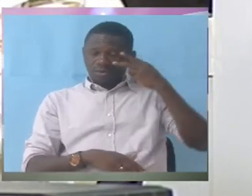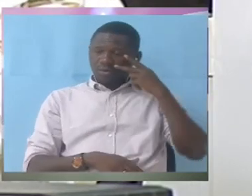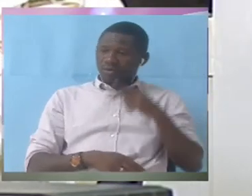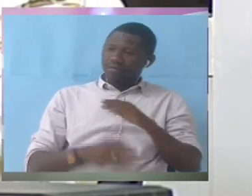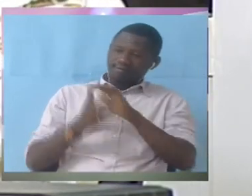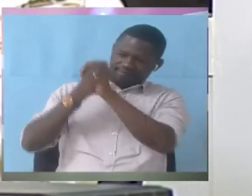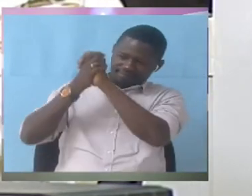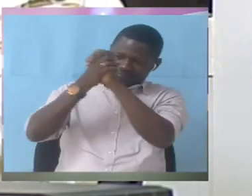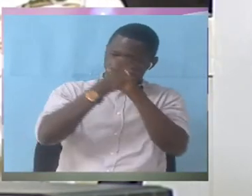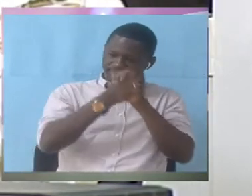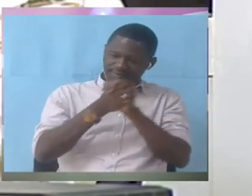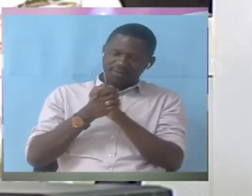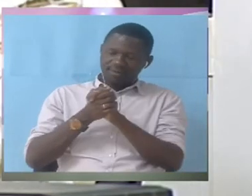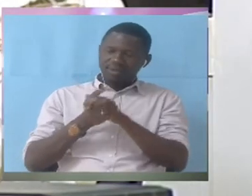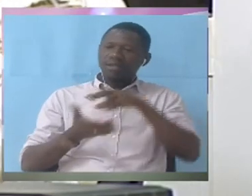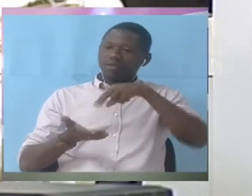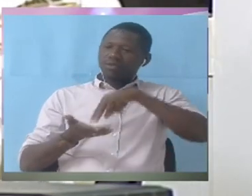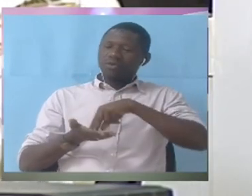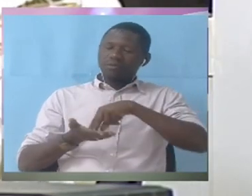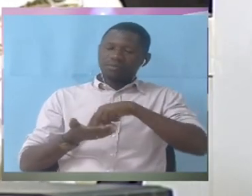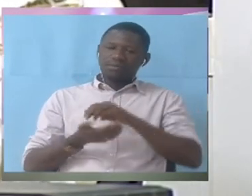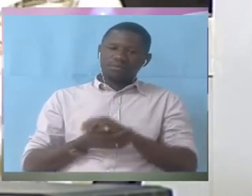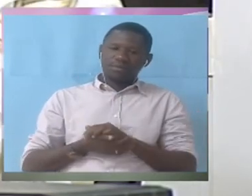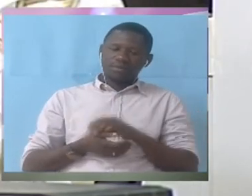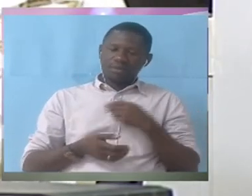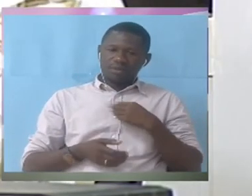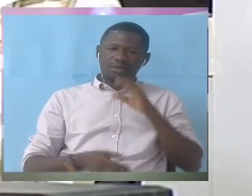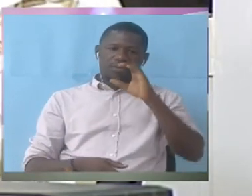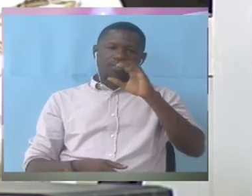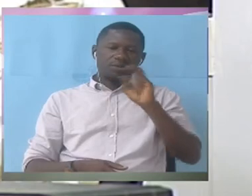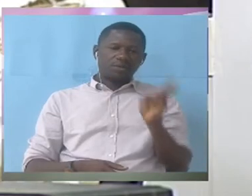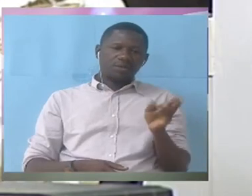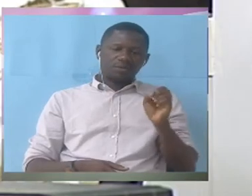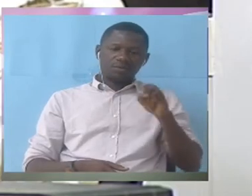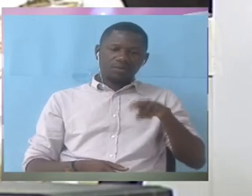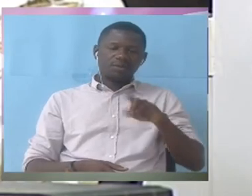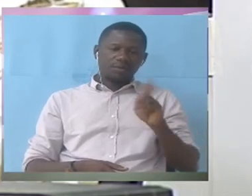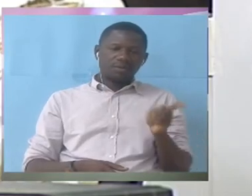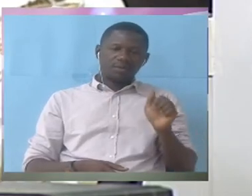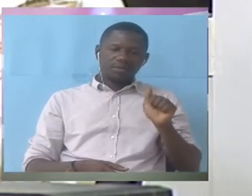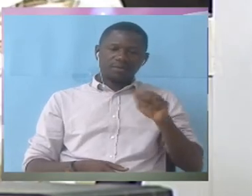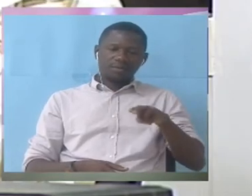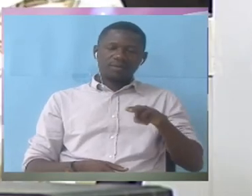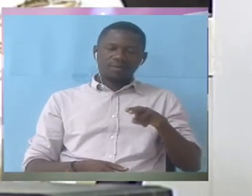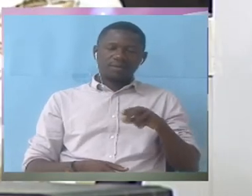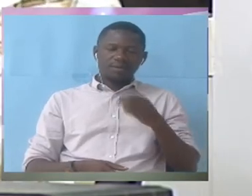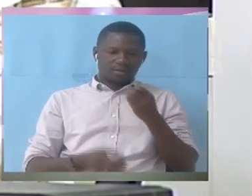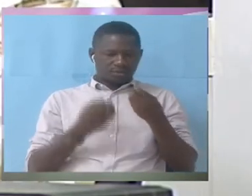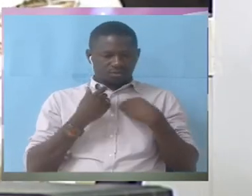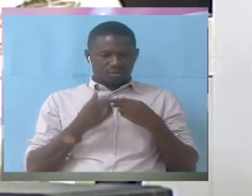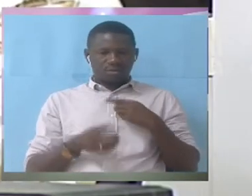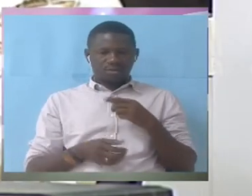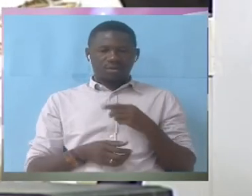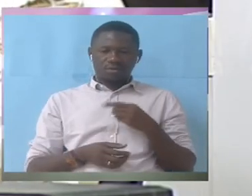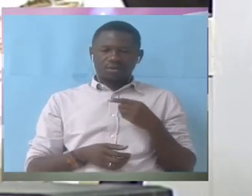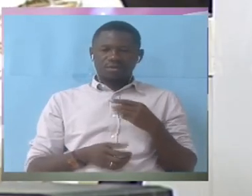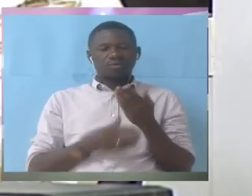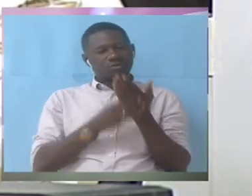taxaw nuyu ñu. Then Chongan said to me, "Doc, uyul." Chongan ne ma doc uyul. Mané ko xana da nga bañ ma win